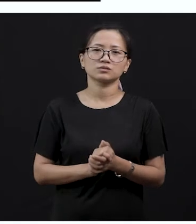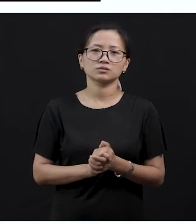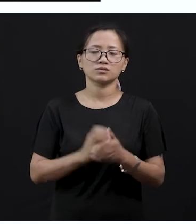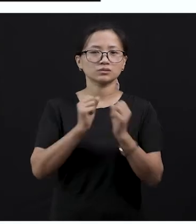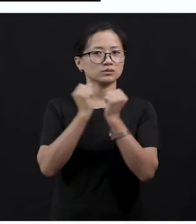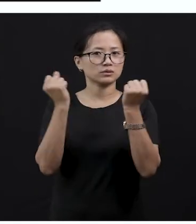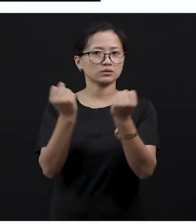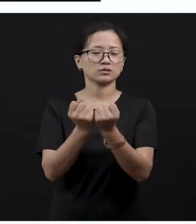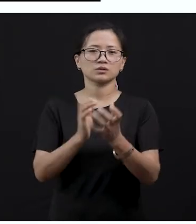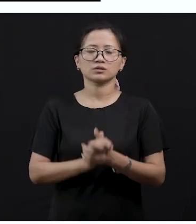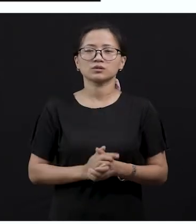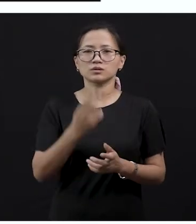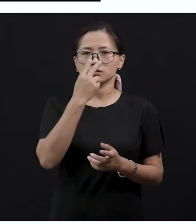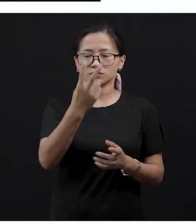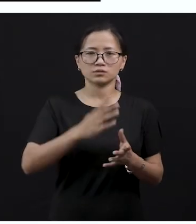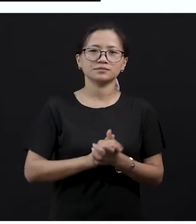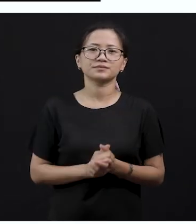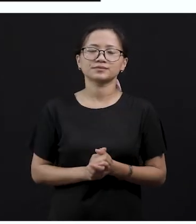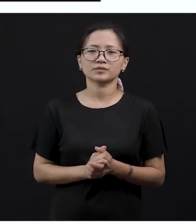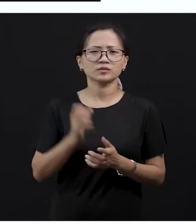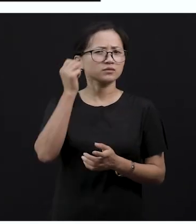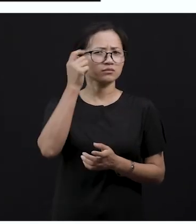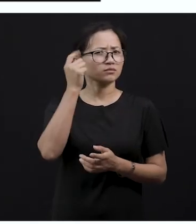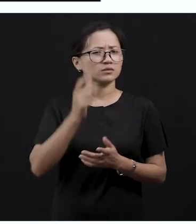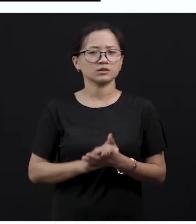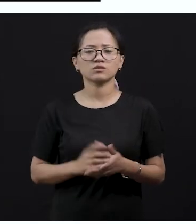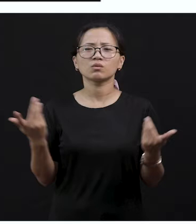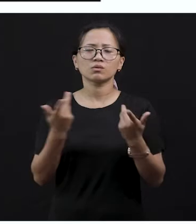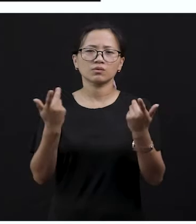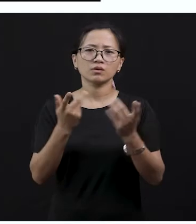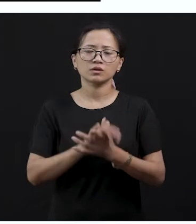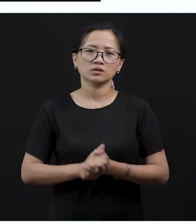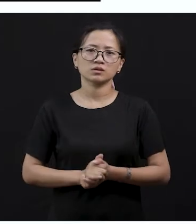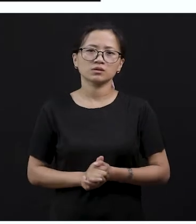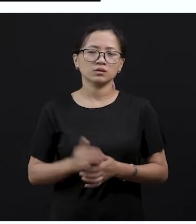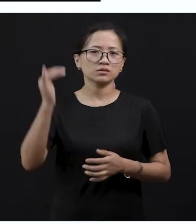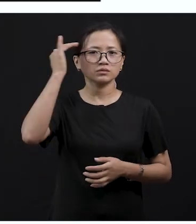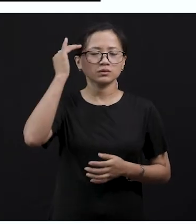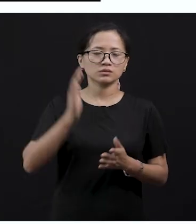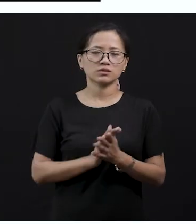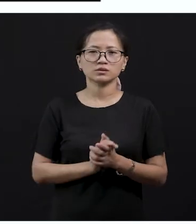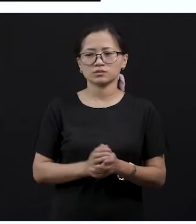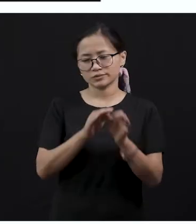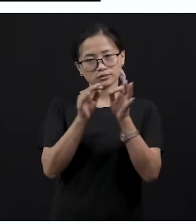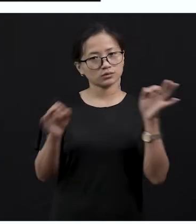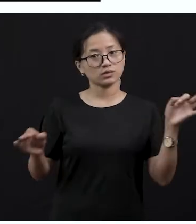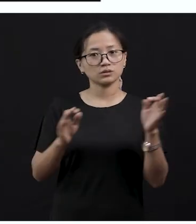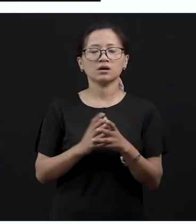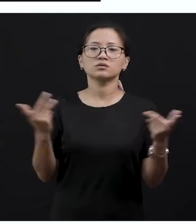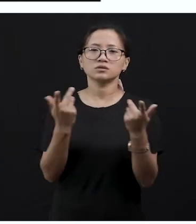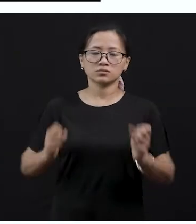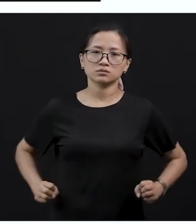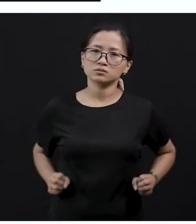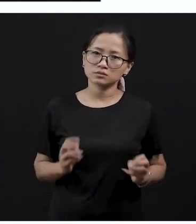system, we can't exactly understand the reason, or we don't know the exact story of how it